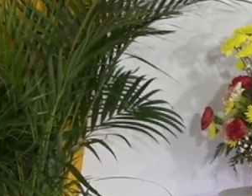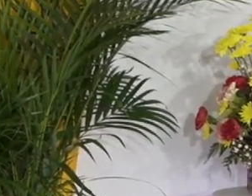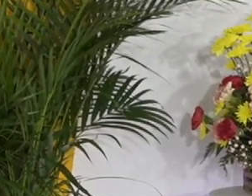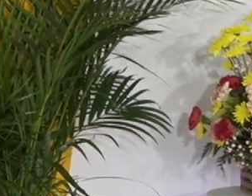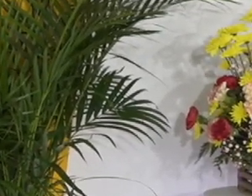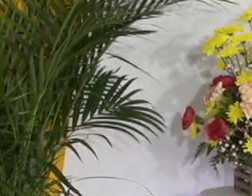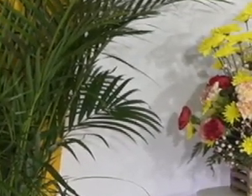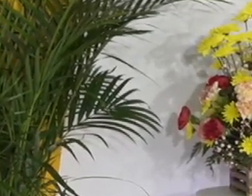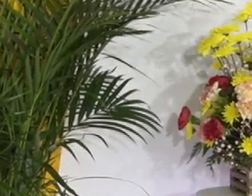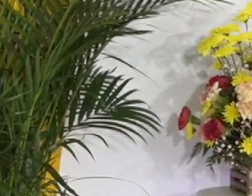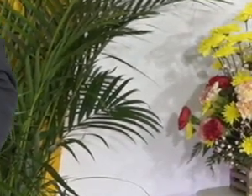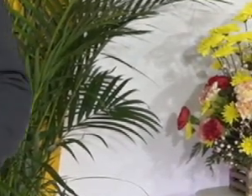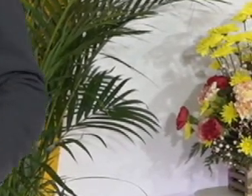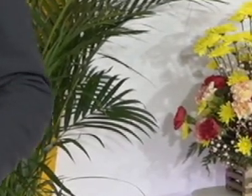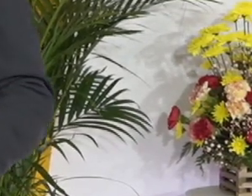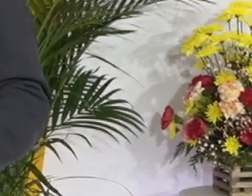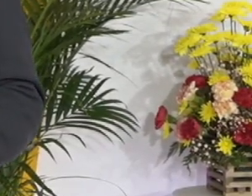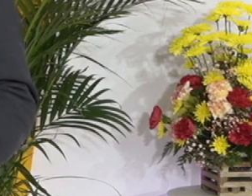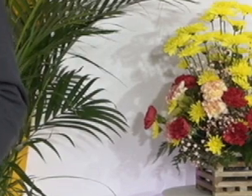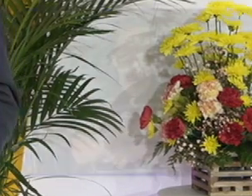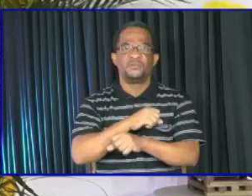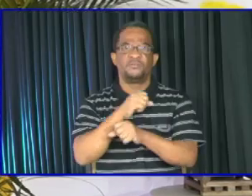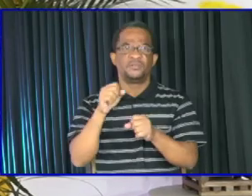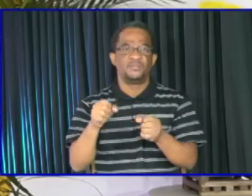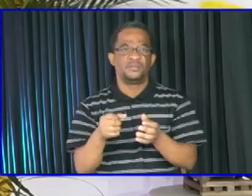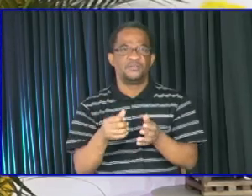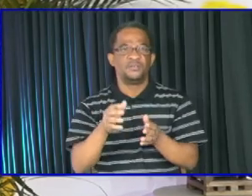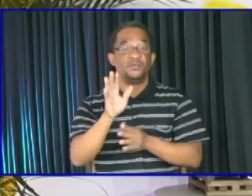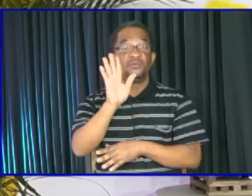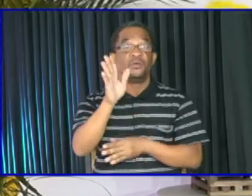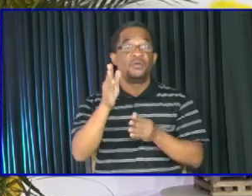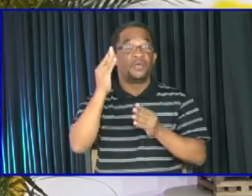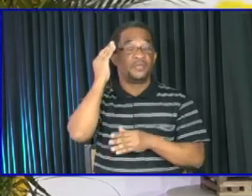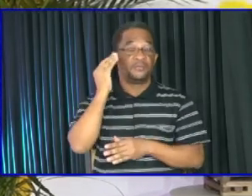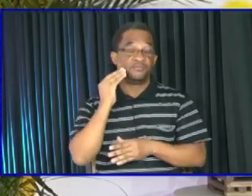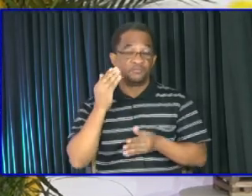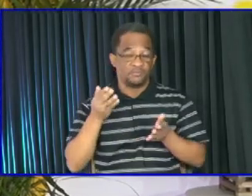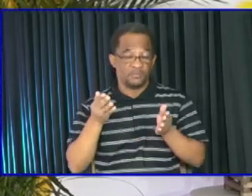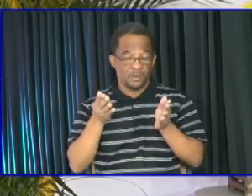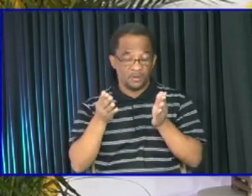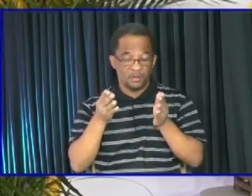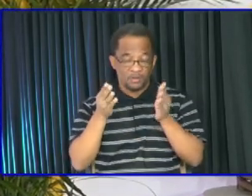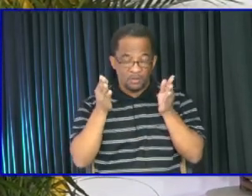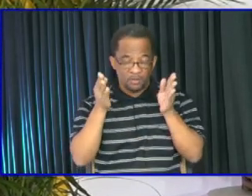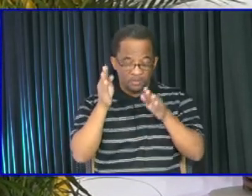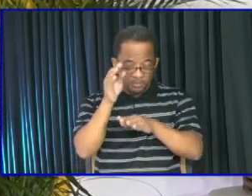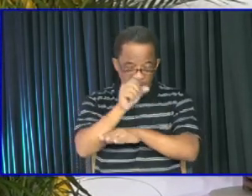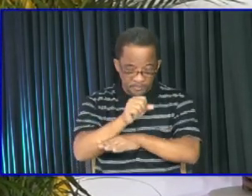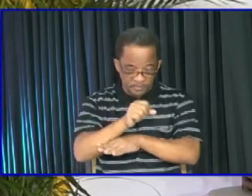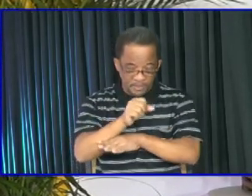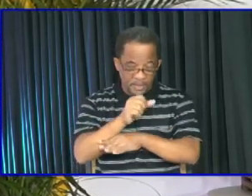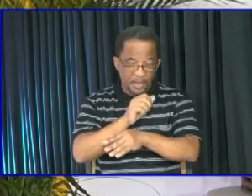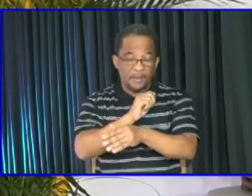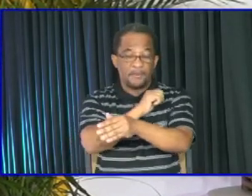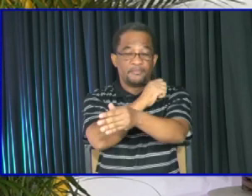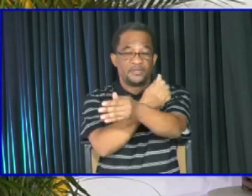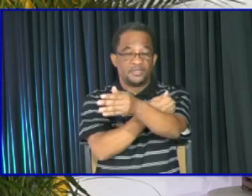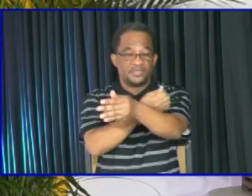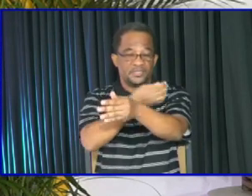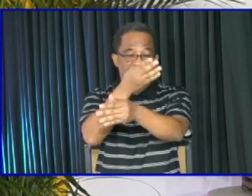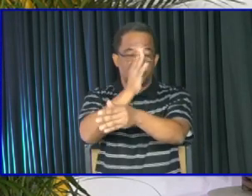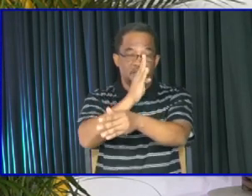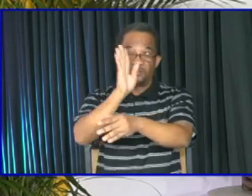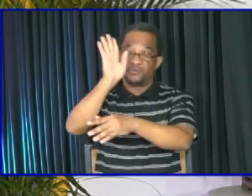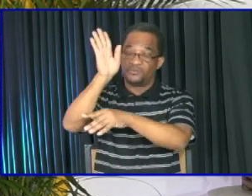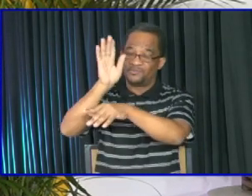petition his throne this evening. So your heads are bowed, your eyes are closed. Almighty God, this is your